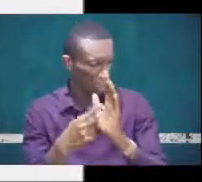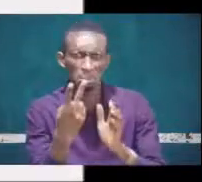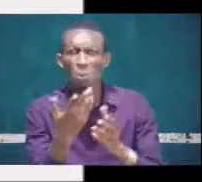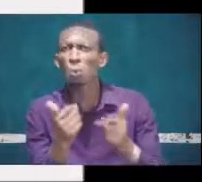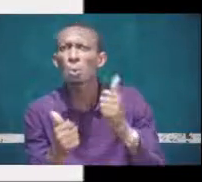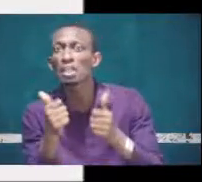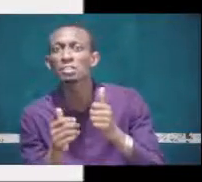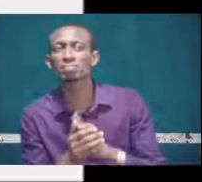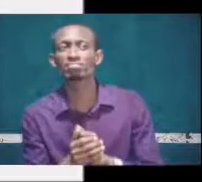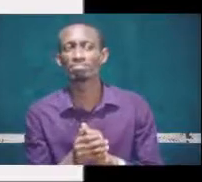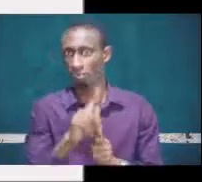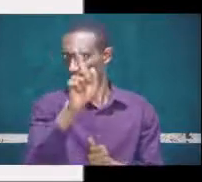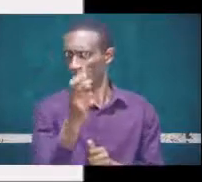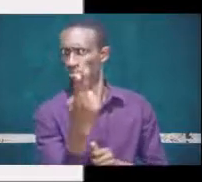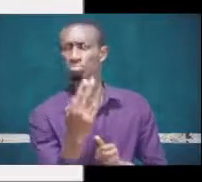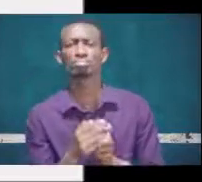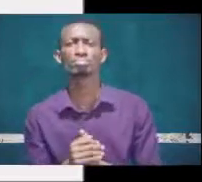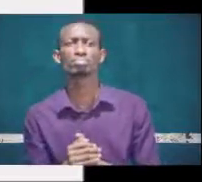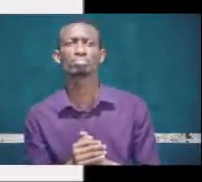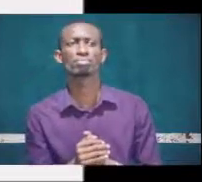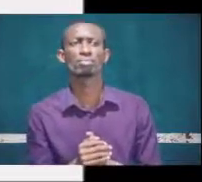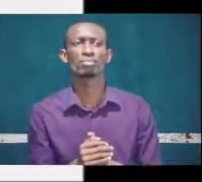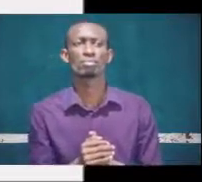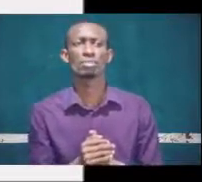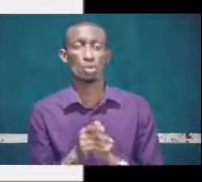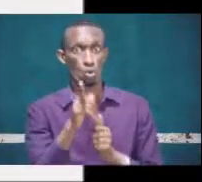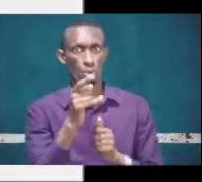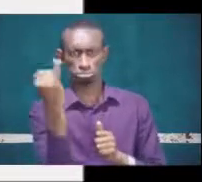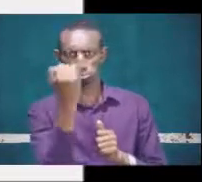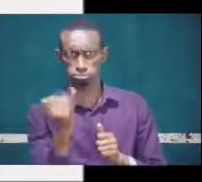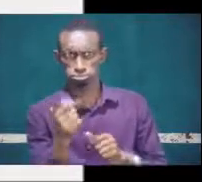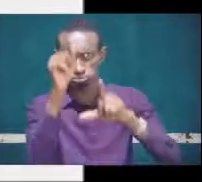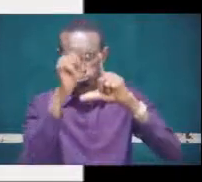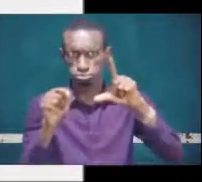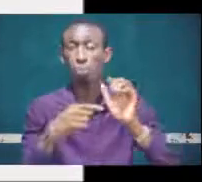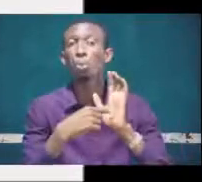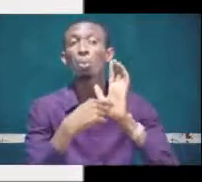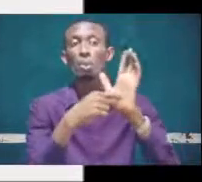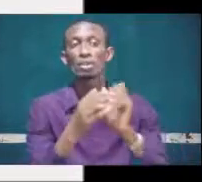commodities. Question 2, construct a curve to